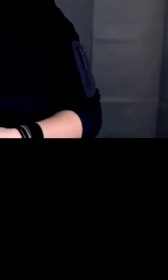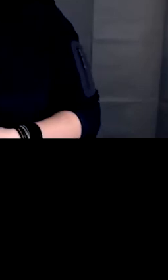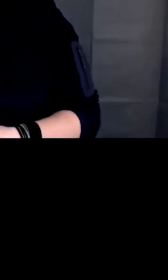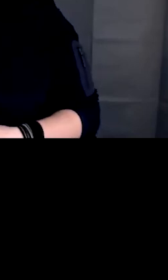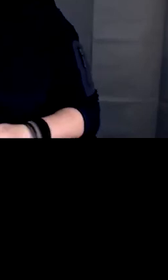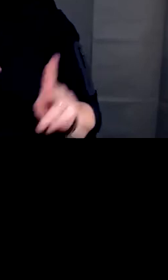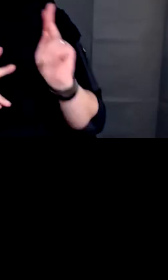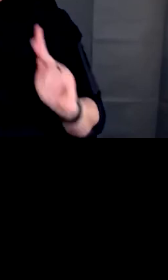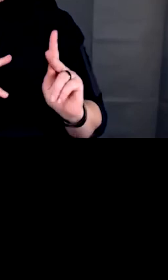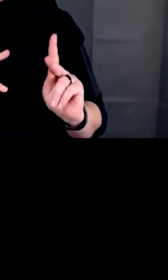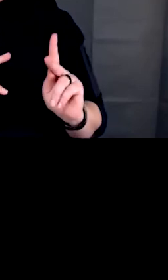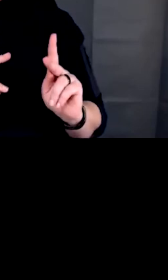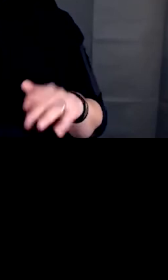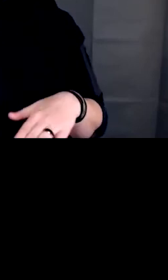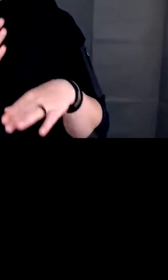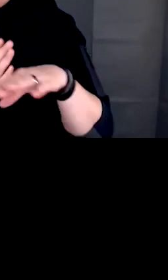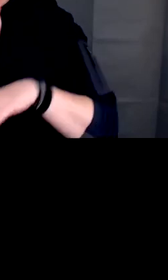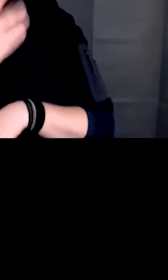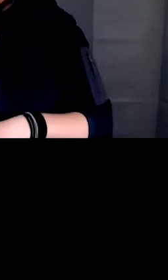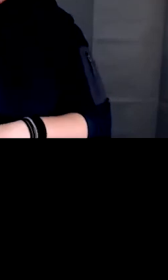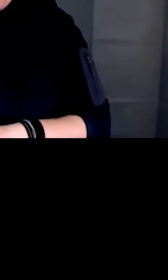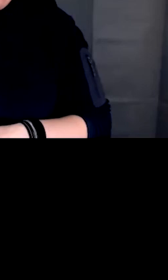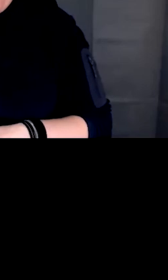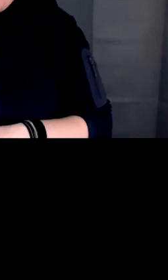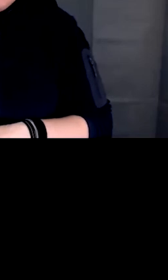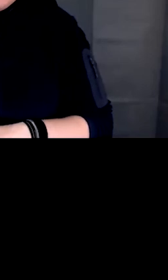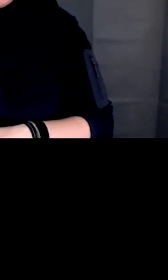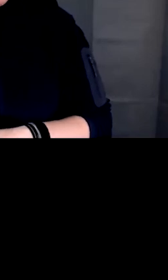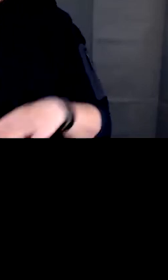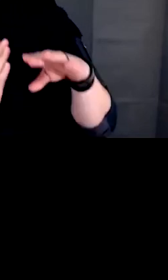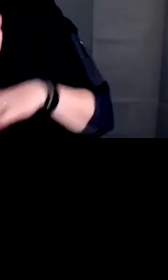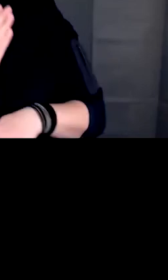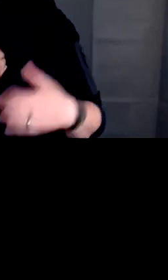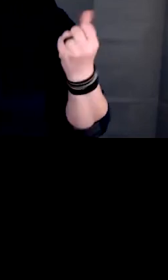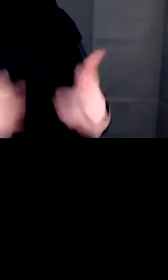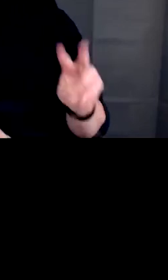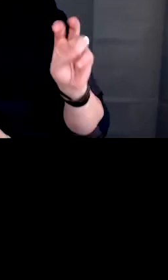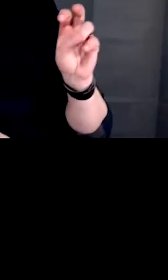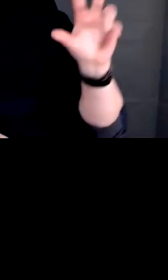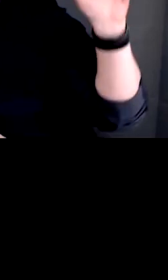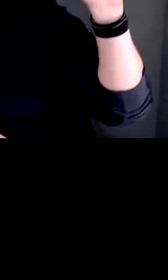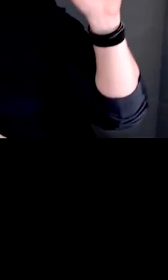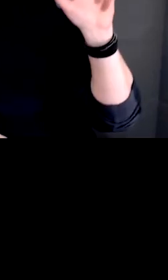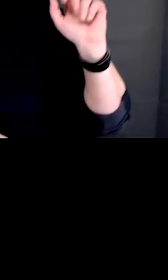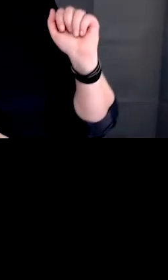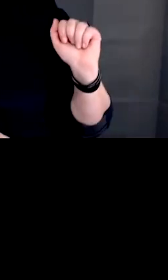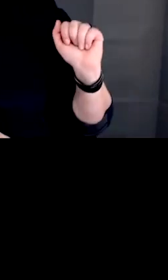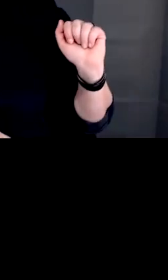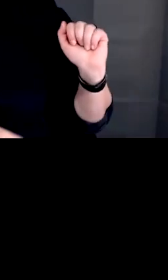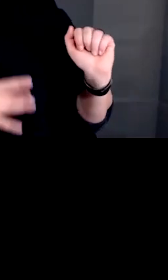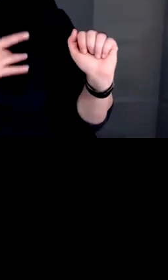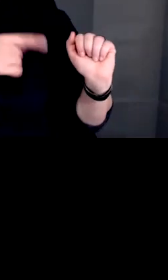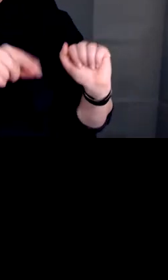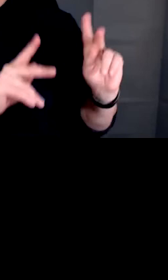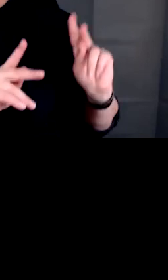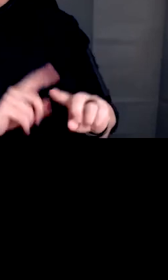significantly more than the average 150 connections, let's say, that those people are different somehow? For